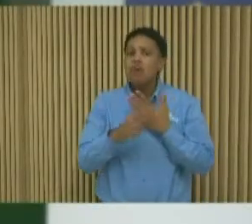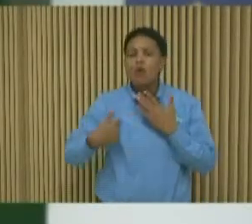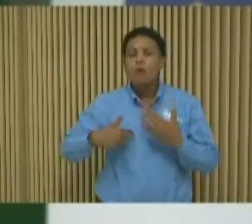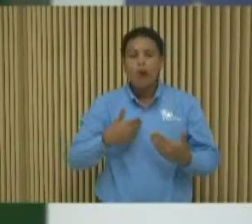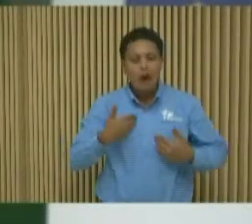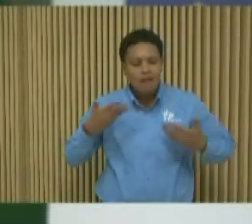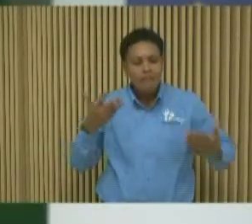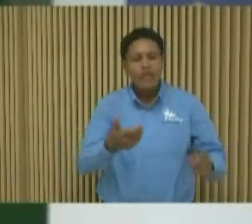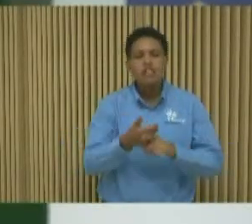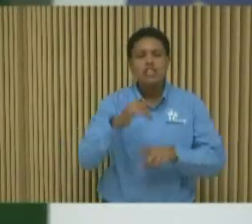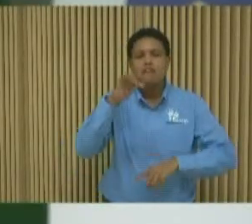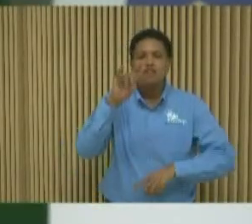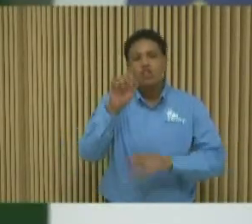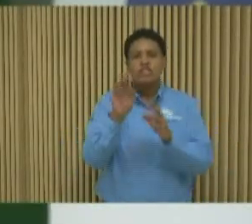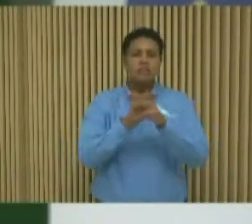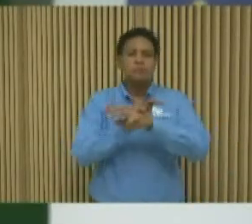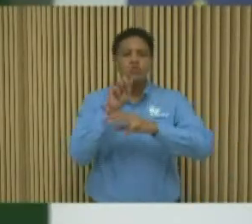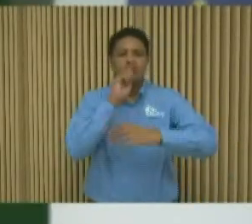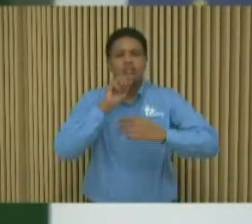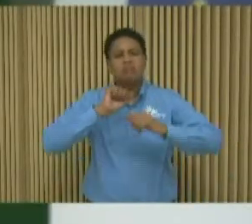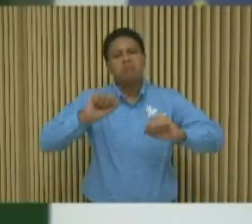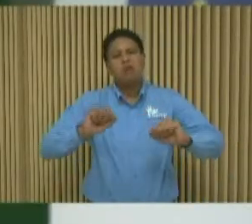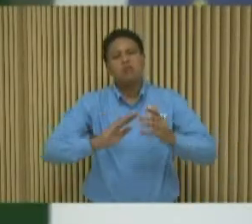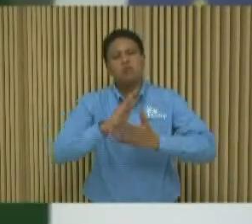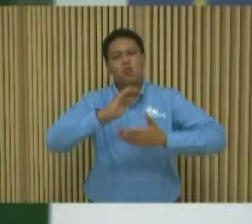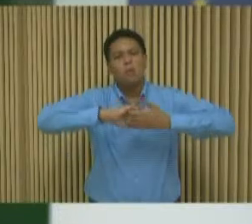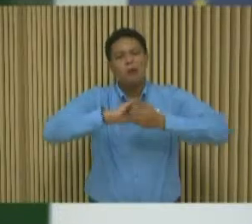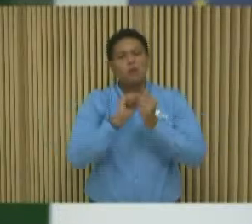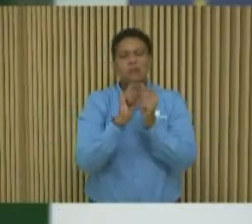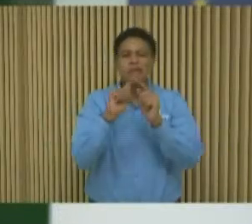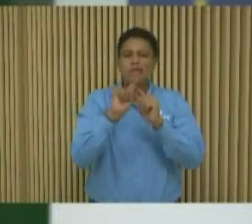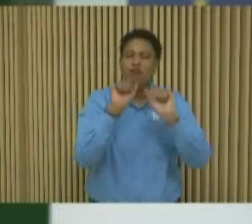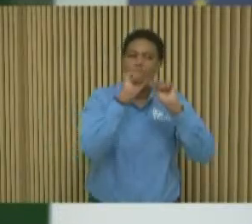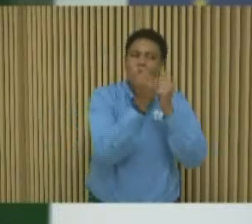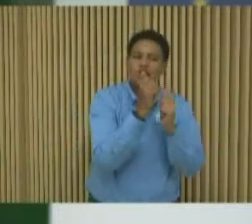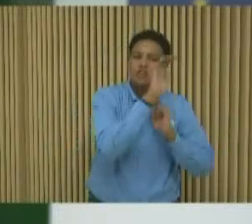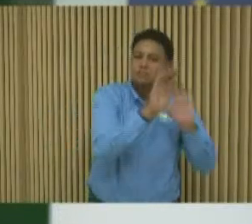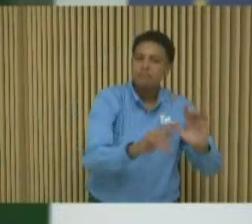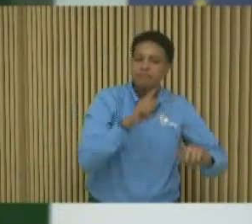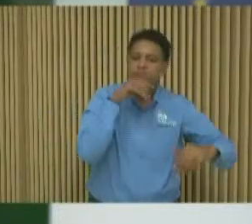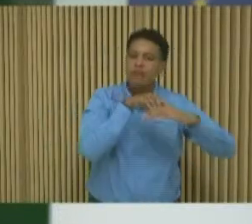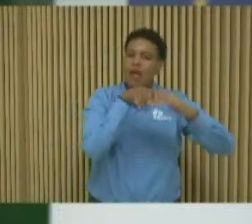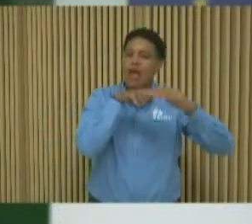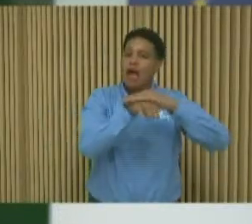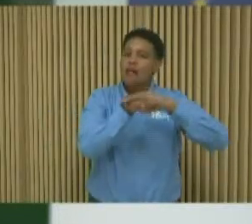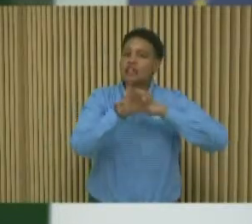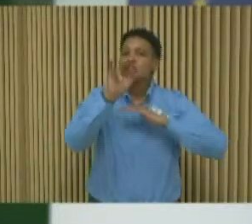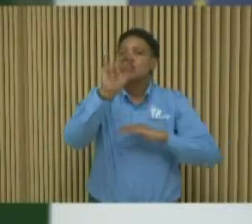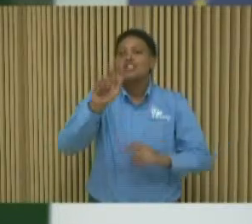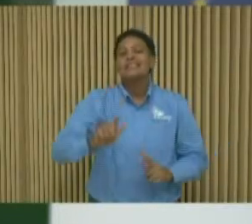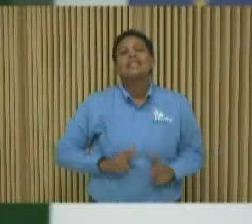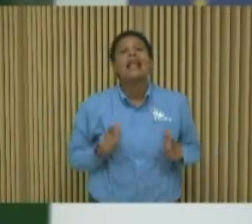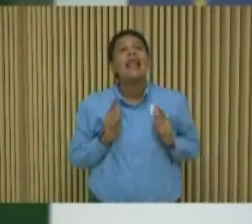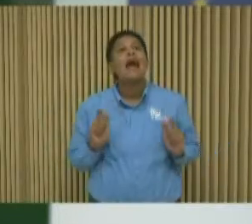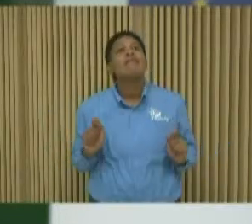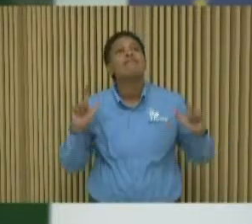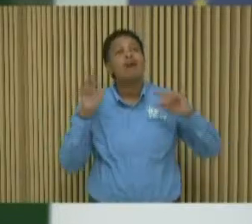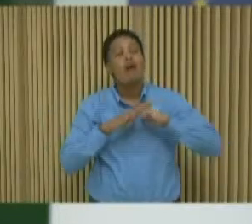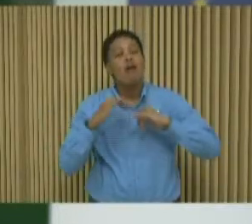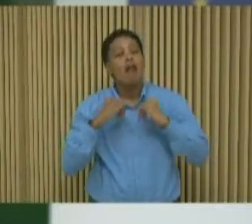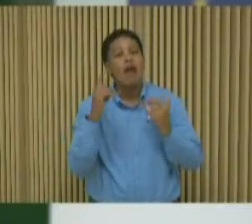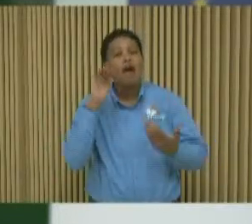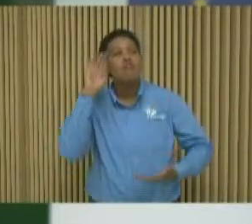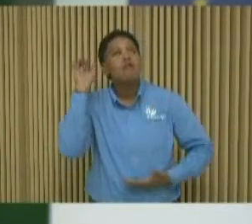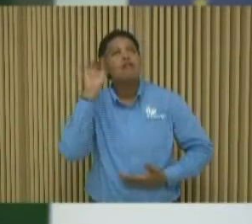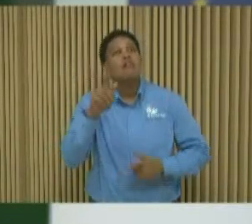Justice Ministry are made possible through partnerships with various agencies. Access Justice Live virtual town hall meetings have been brought to you